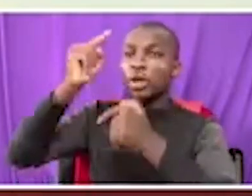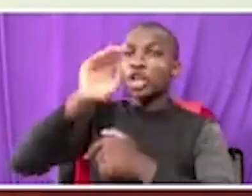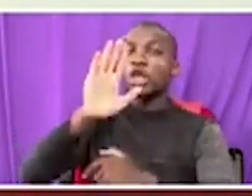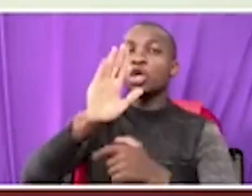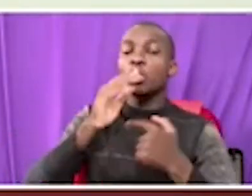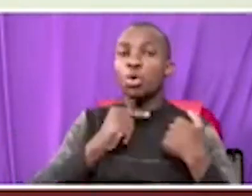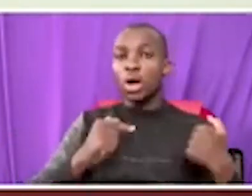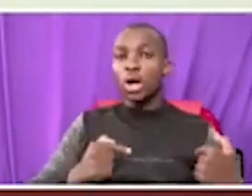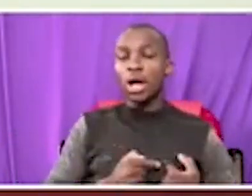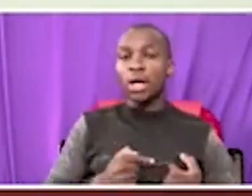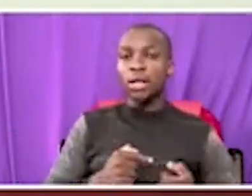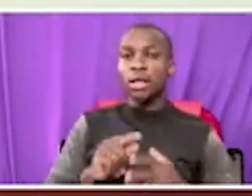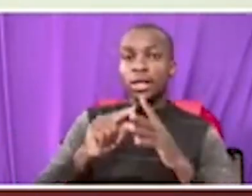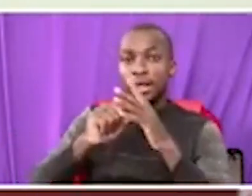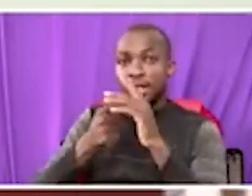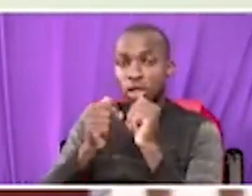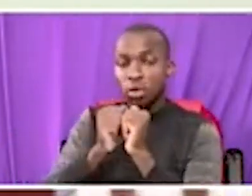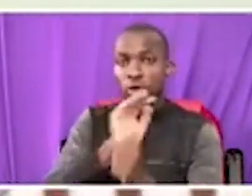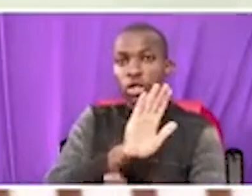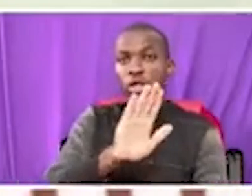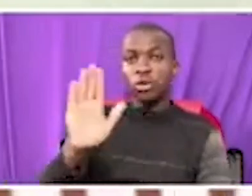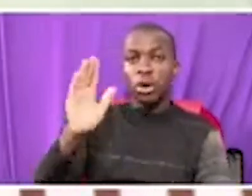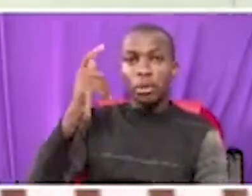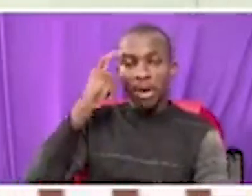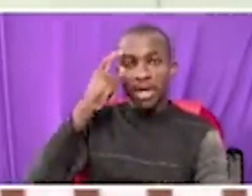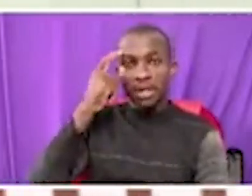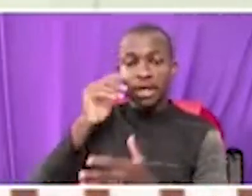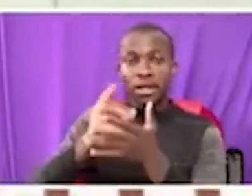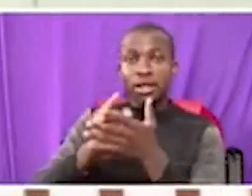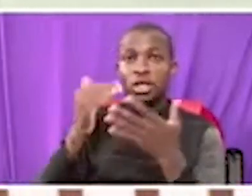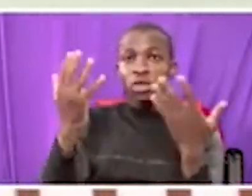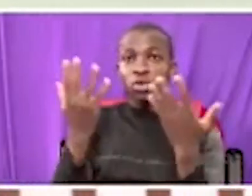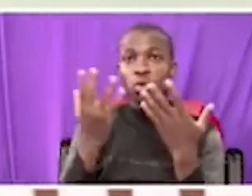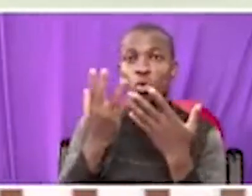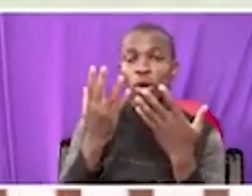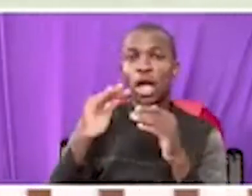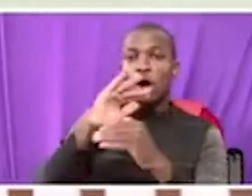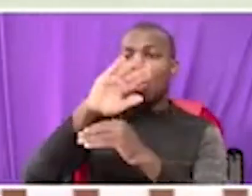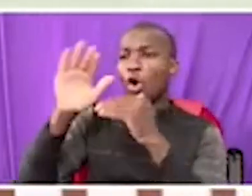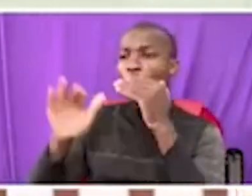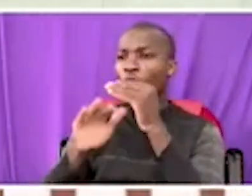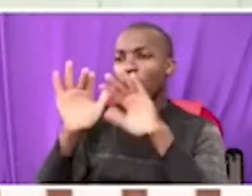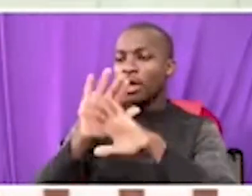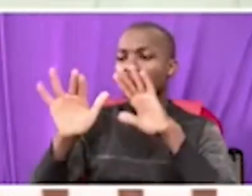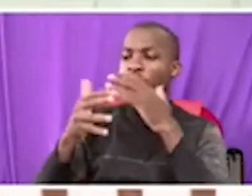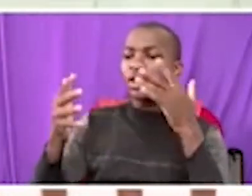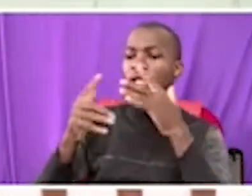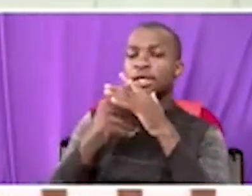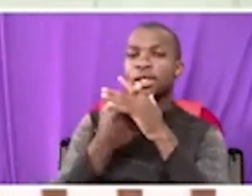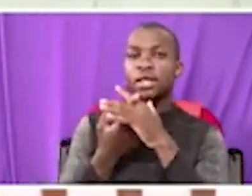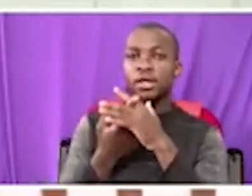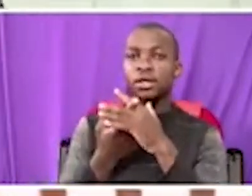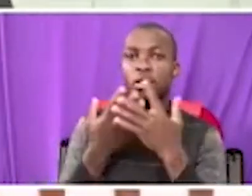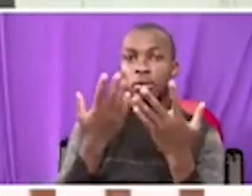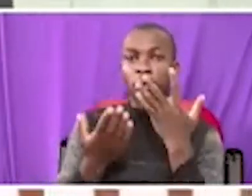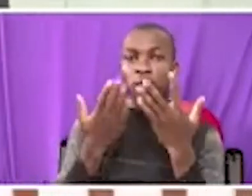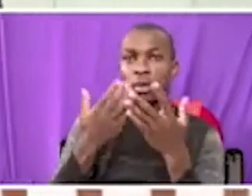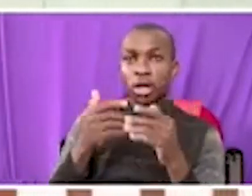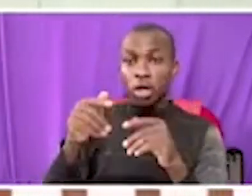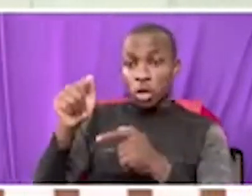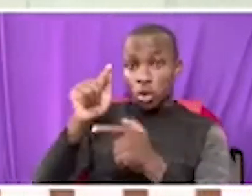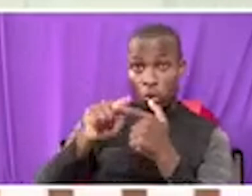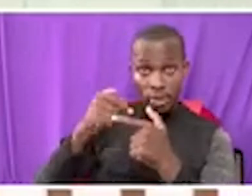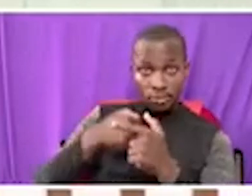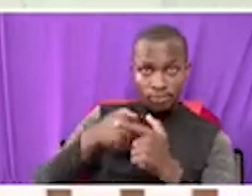It begins with the mind. That's where it all begins. When I was a pastor at AIC